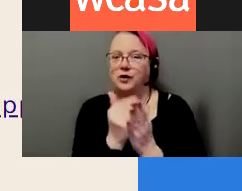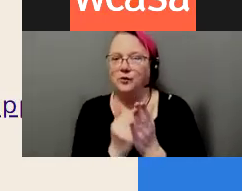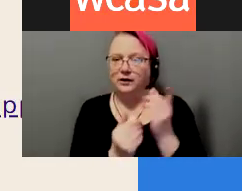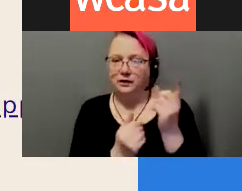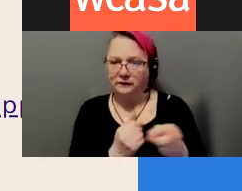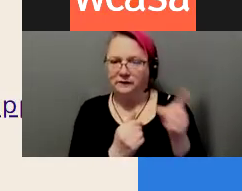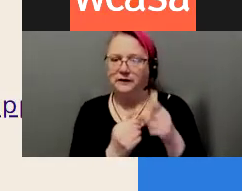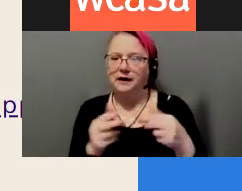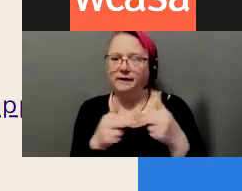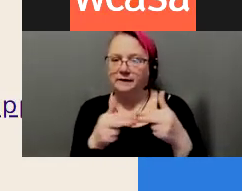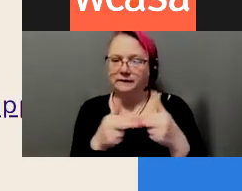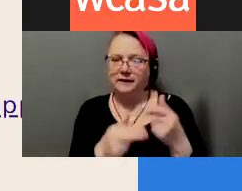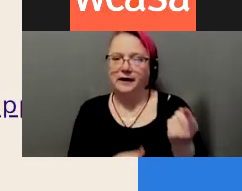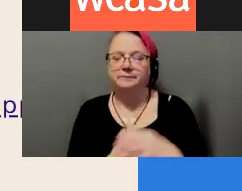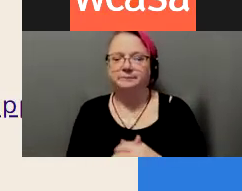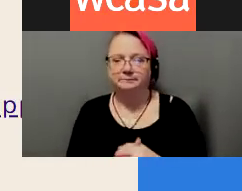on this slide.